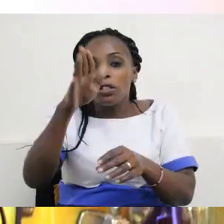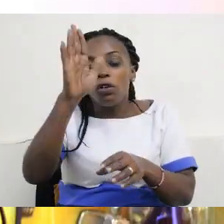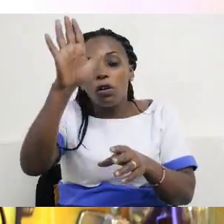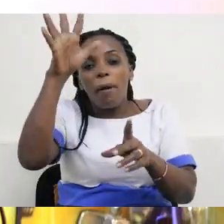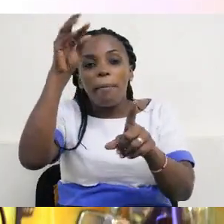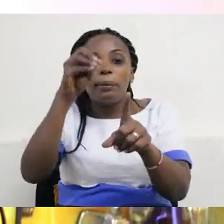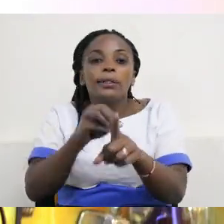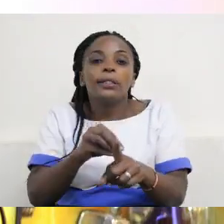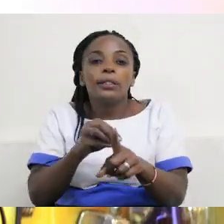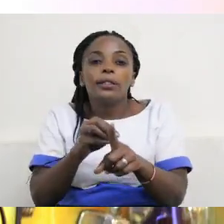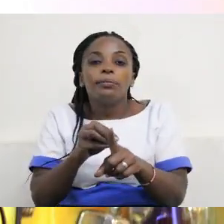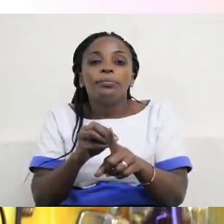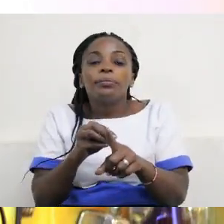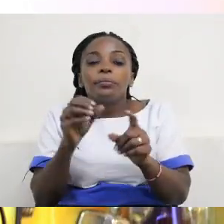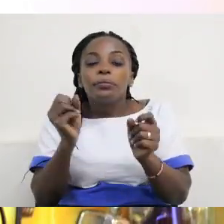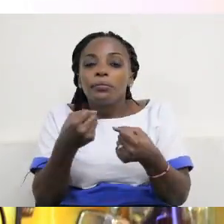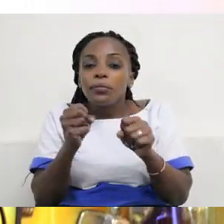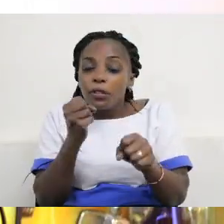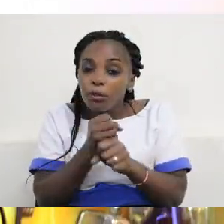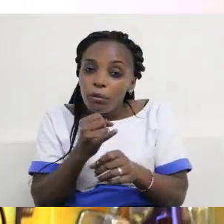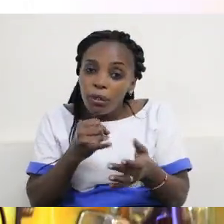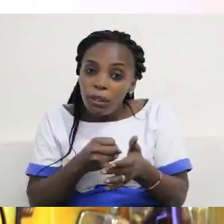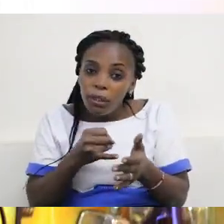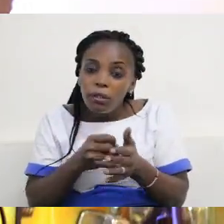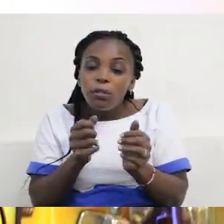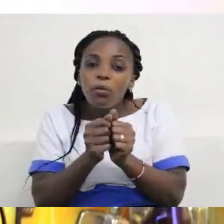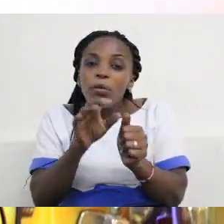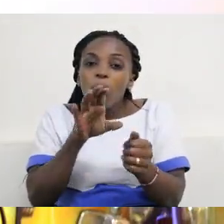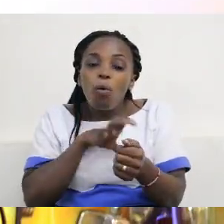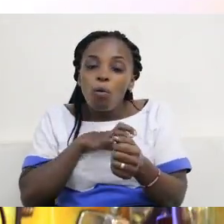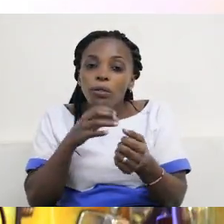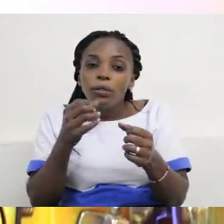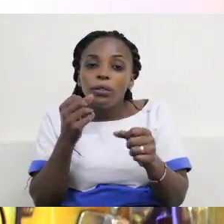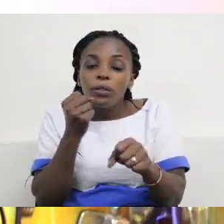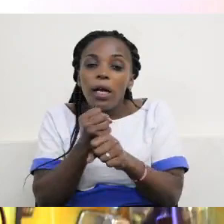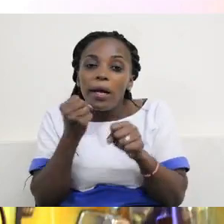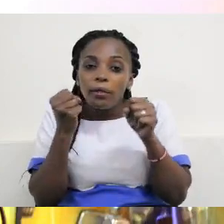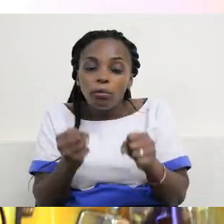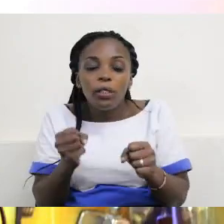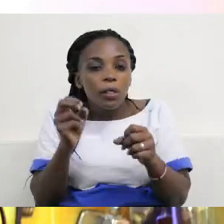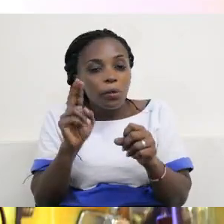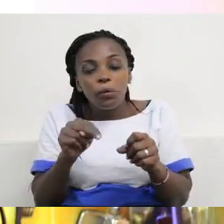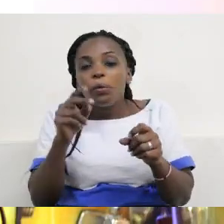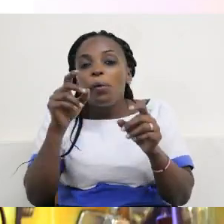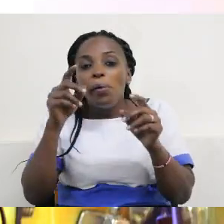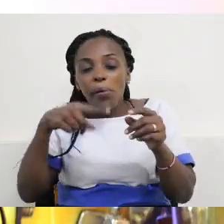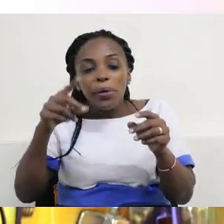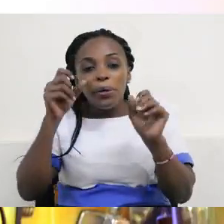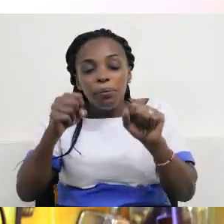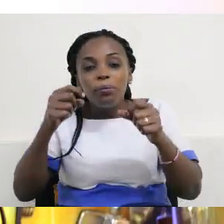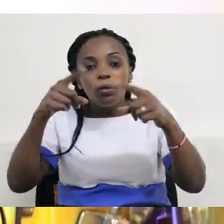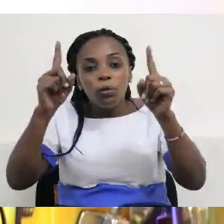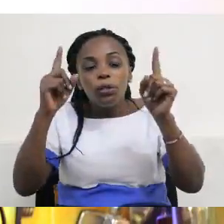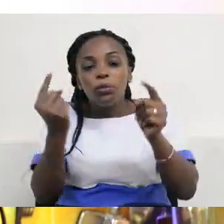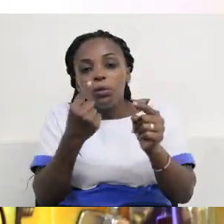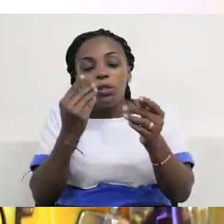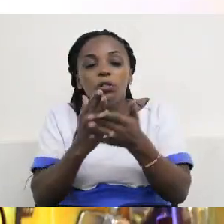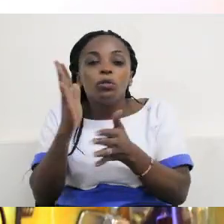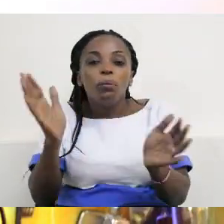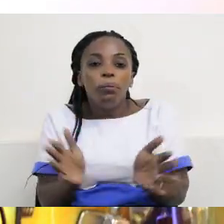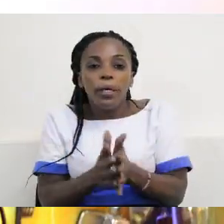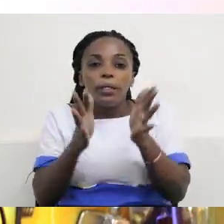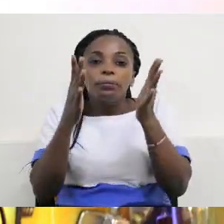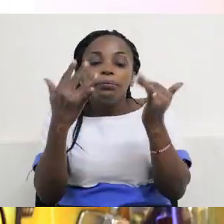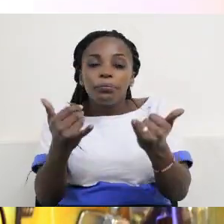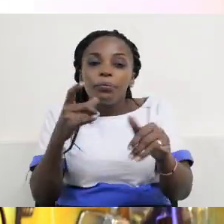God's purposes. We will not do it, dear friends, with our own effort or hard work. We will win only with praise. It is time